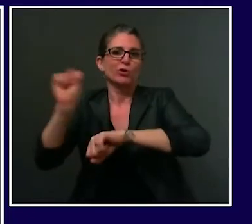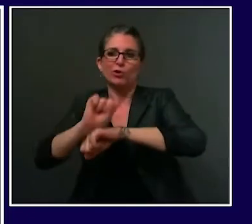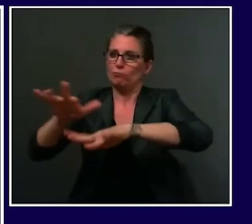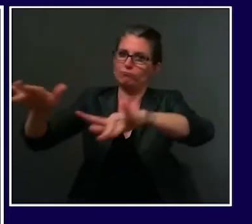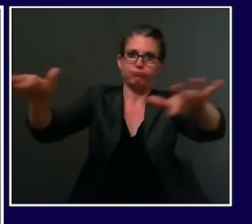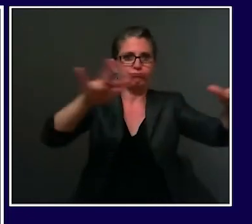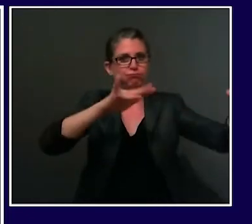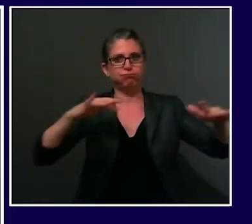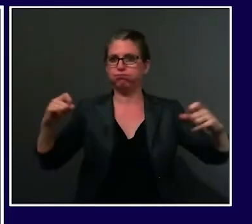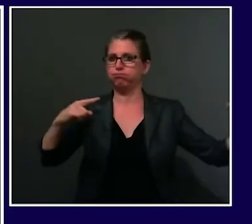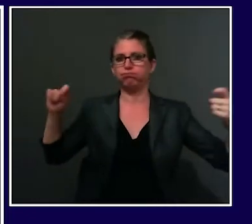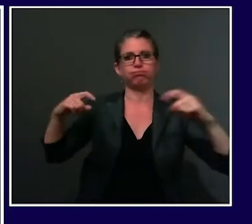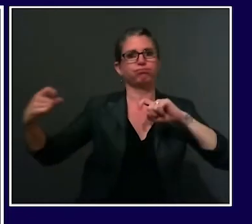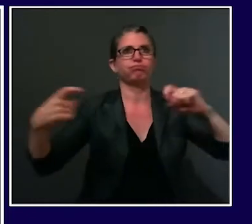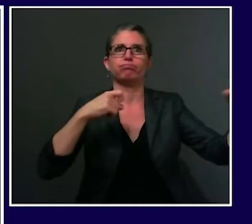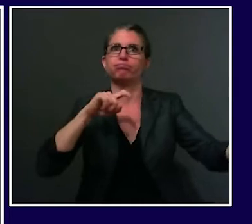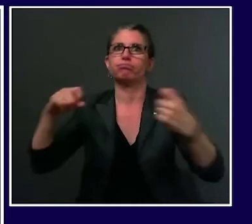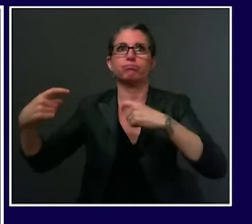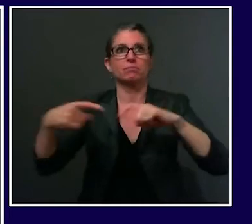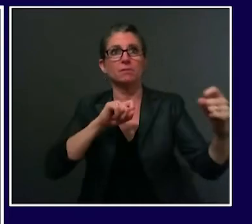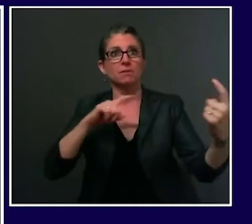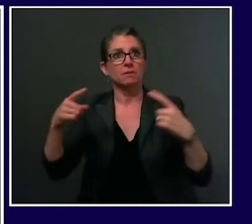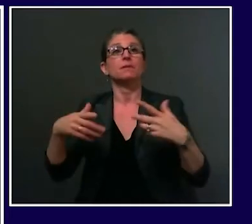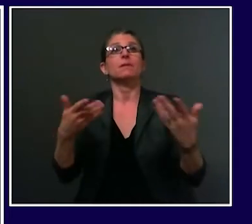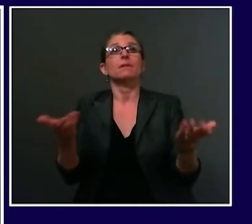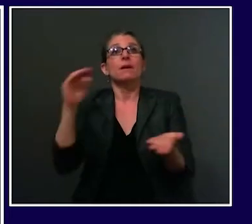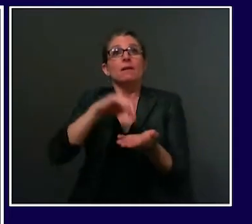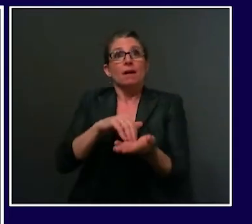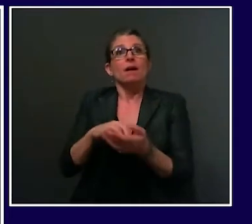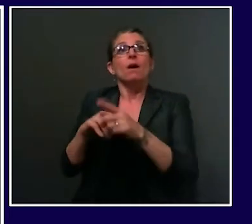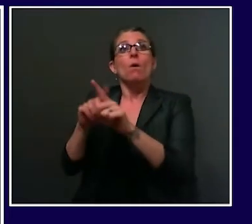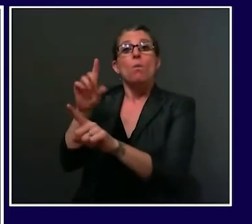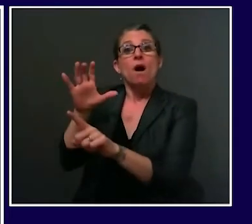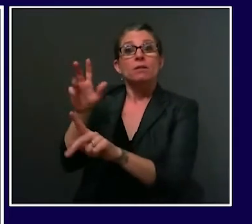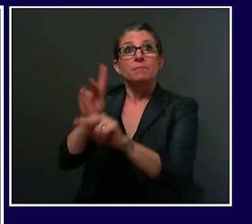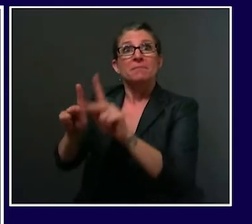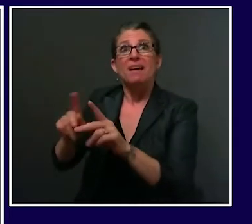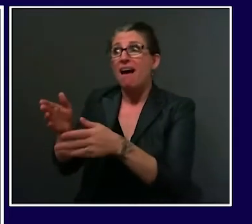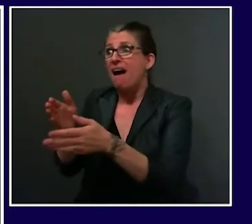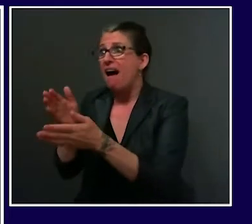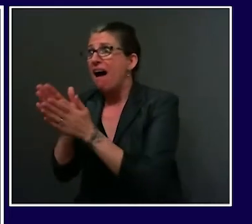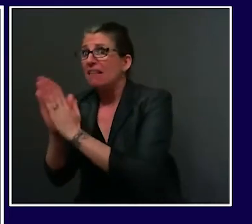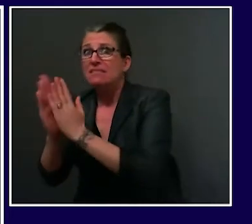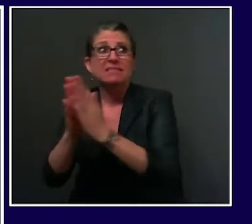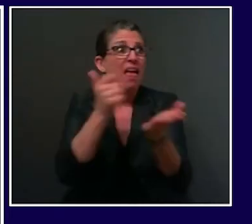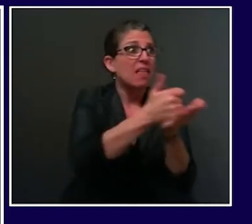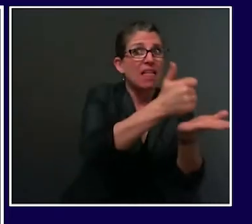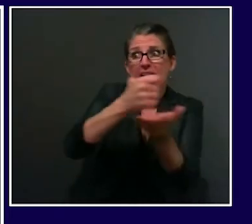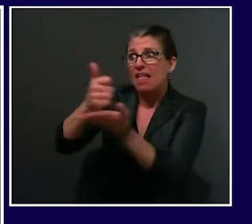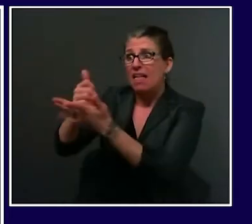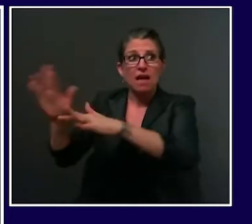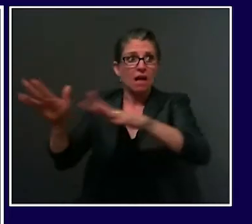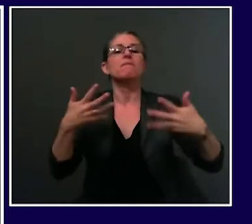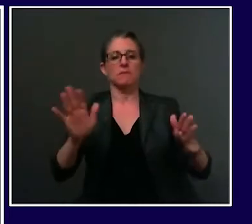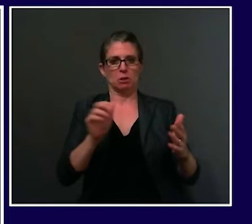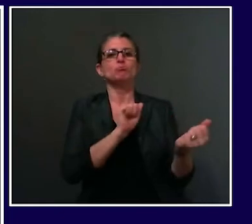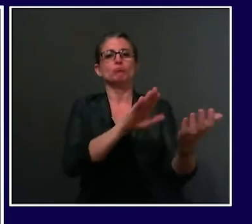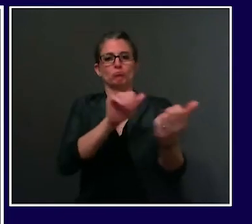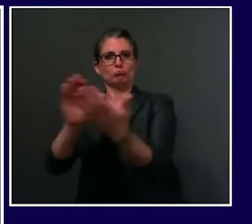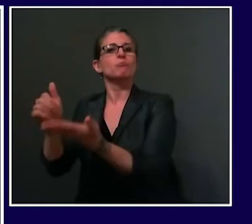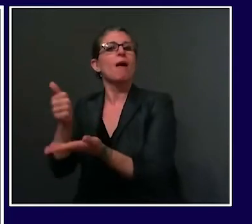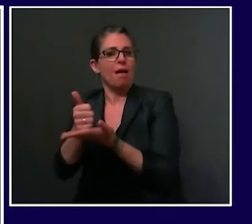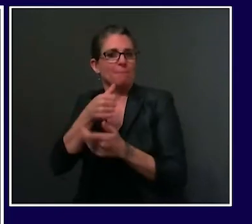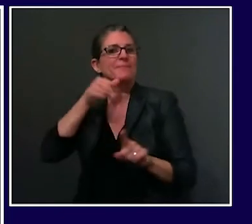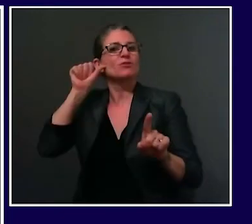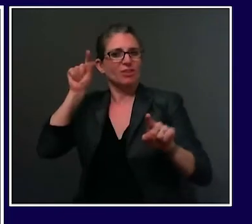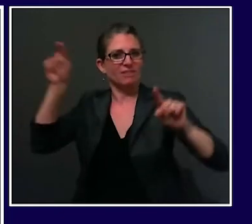fulfilled 100 requests for assistance yesterday. On top of that, we were both pleased that all of the individuals who were tested